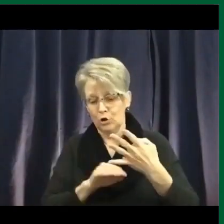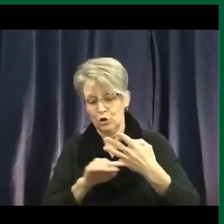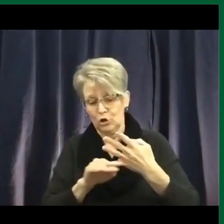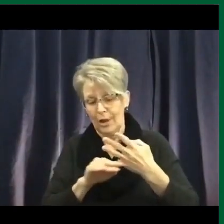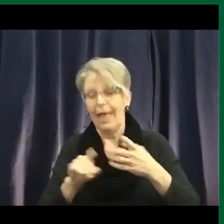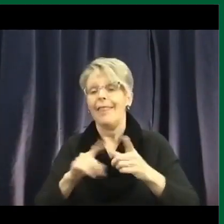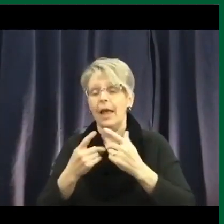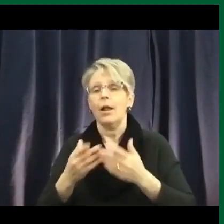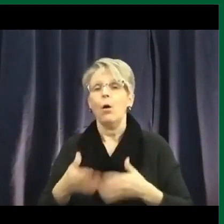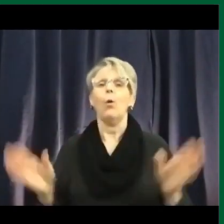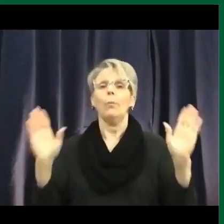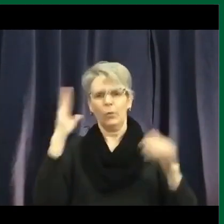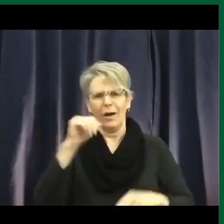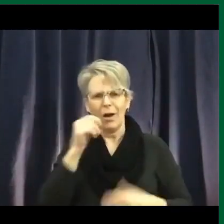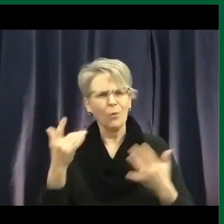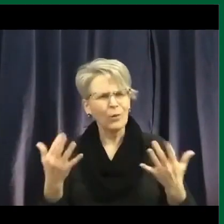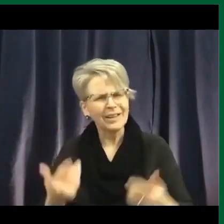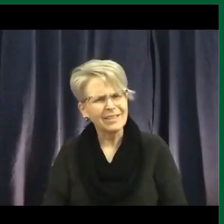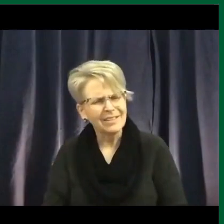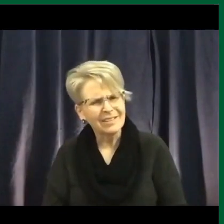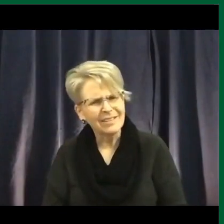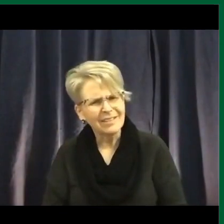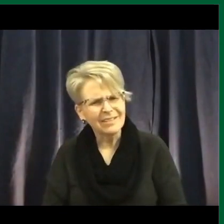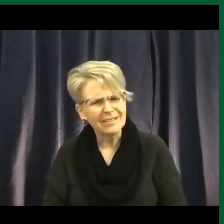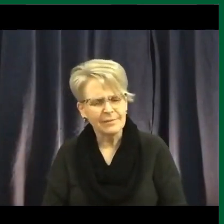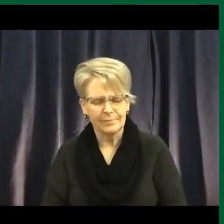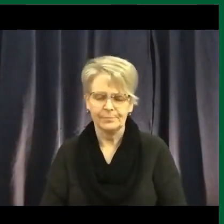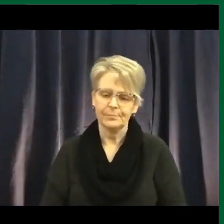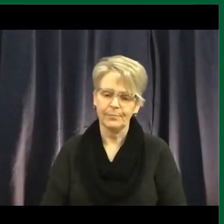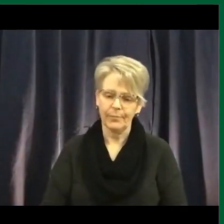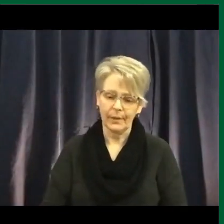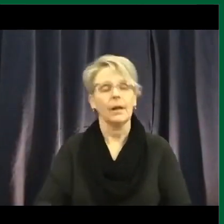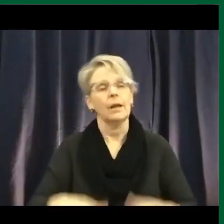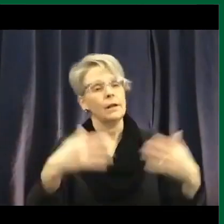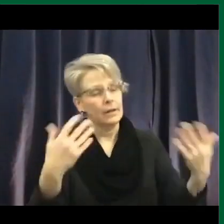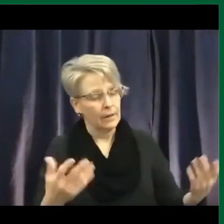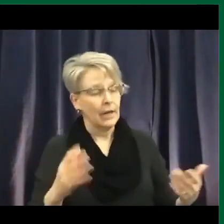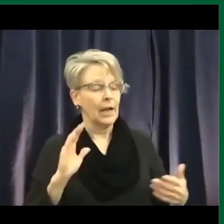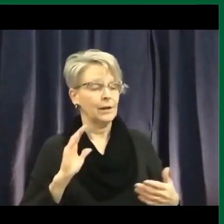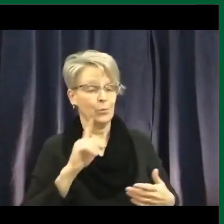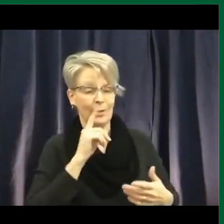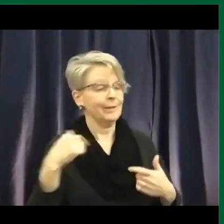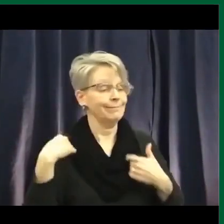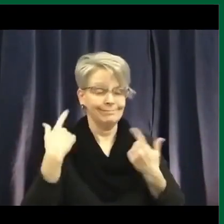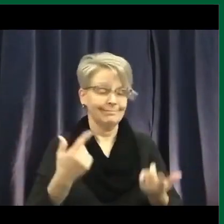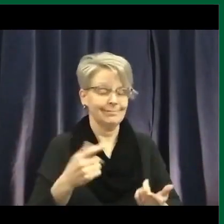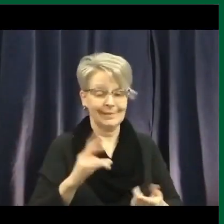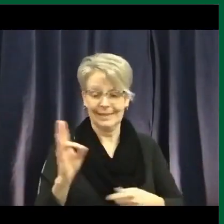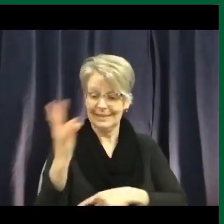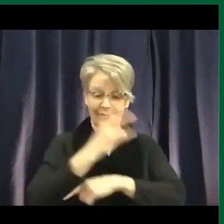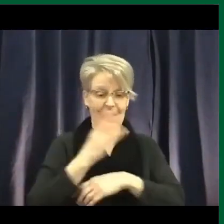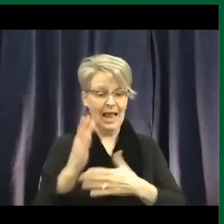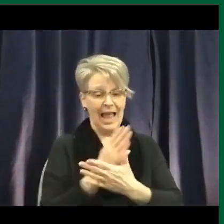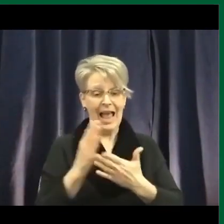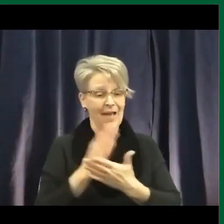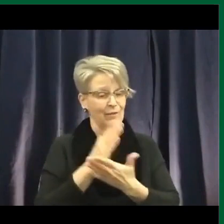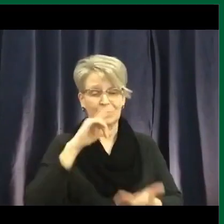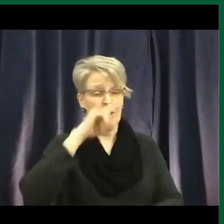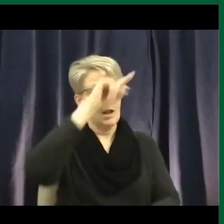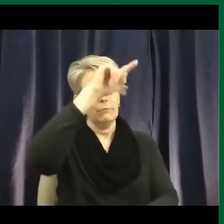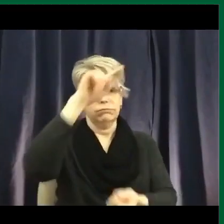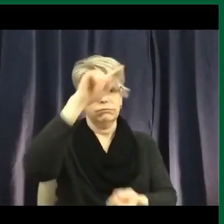restriction? We also, in fairness, have our lowest case count, our lowest 7-day rolling average in the last 4 months.